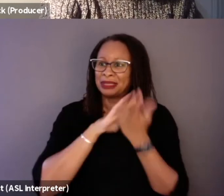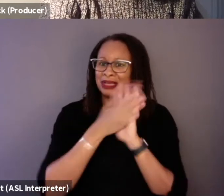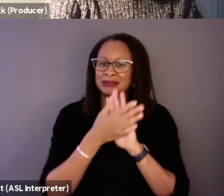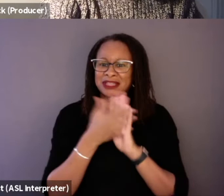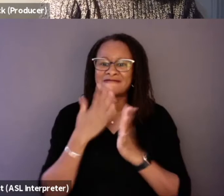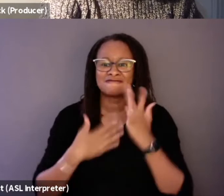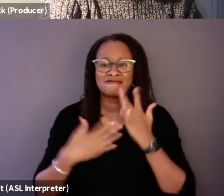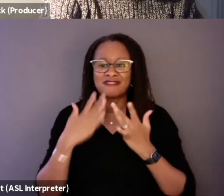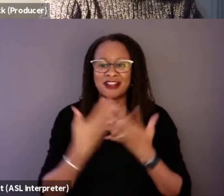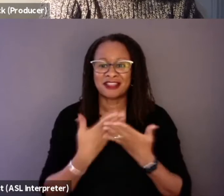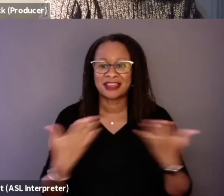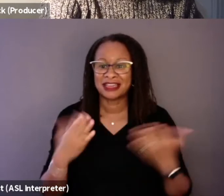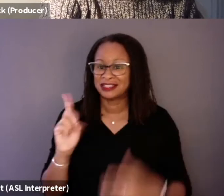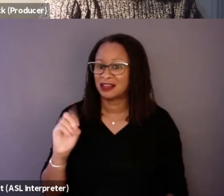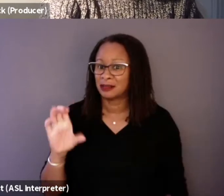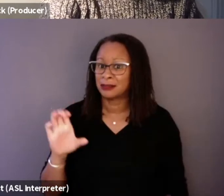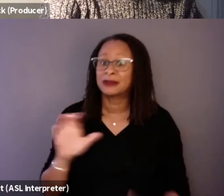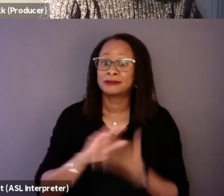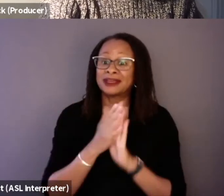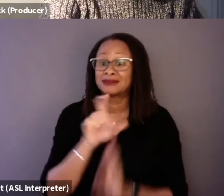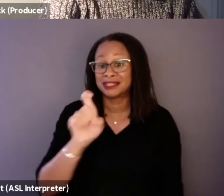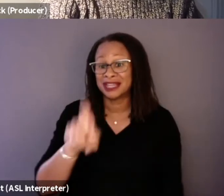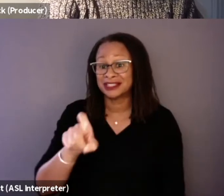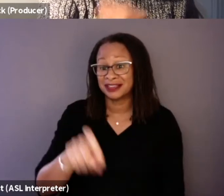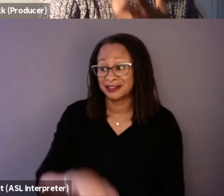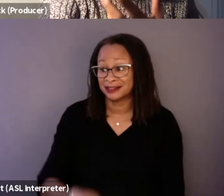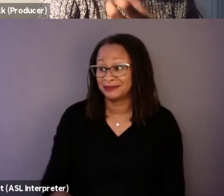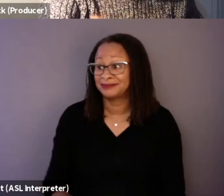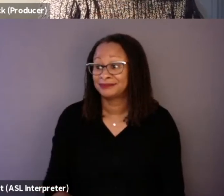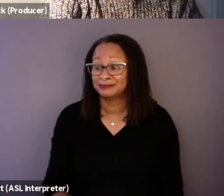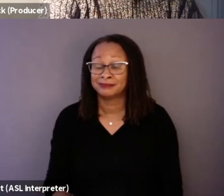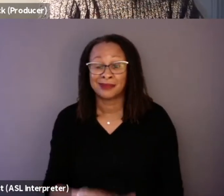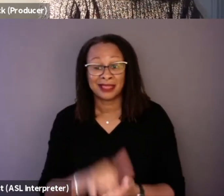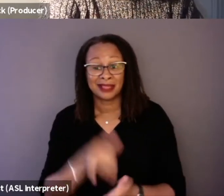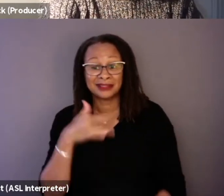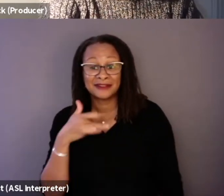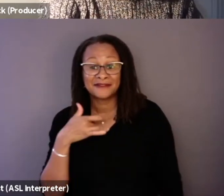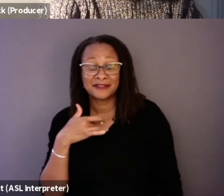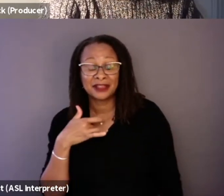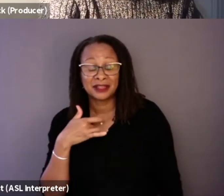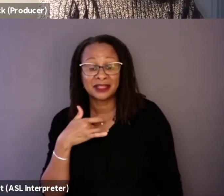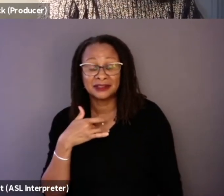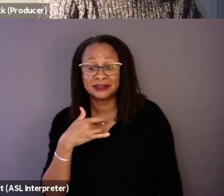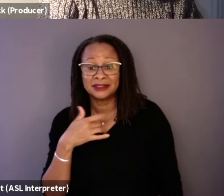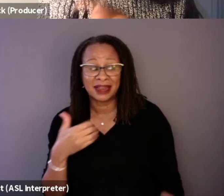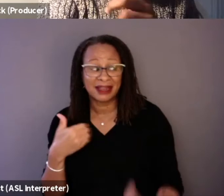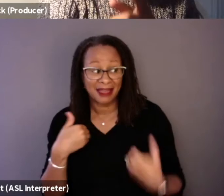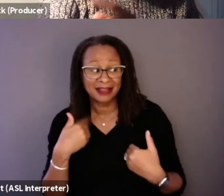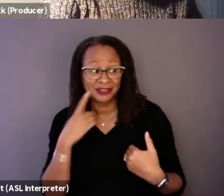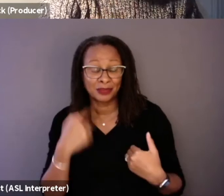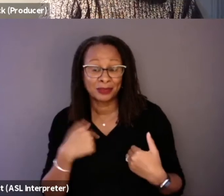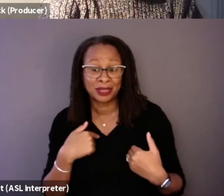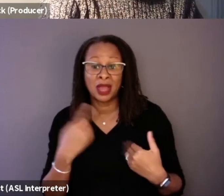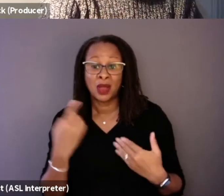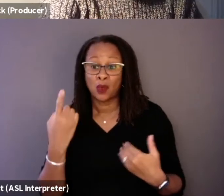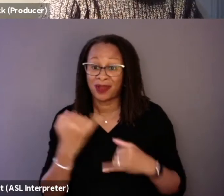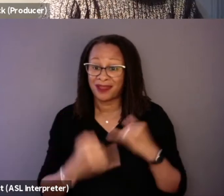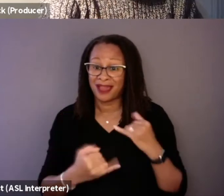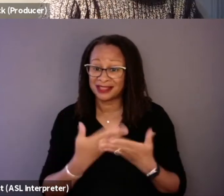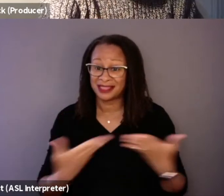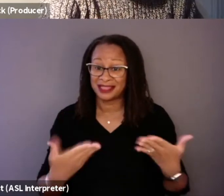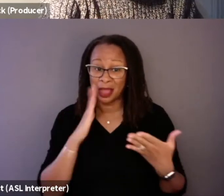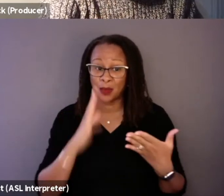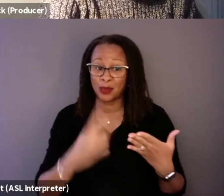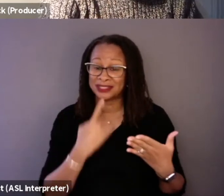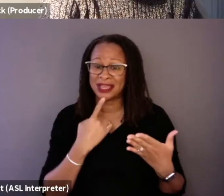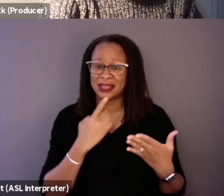becomes necessary. Mm-hmm. You know, and that's the feeling that it conjures in it for me. The one last thing I'll say, and then I'll shut